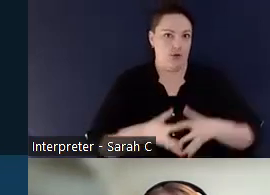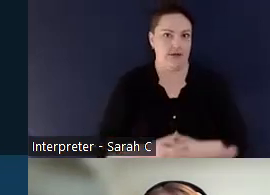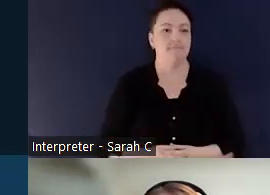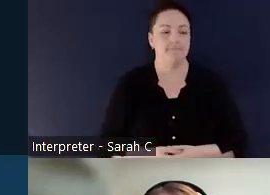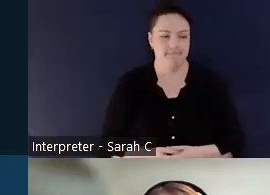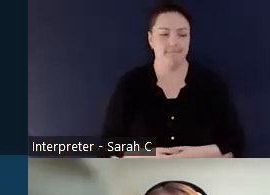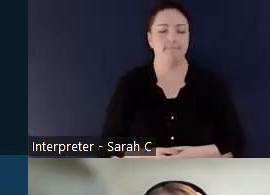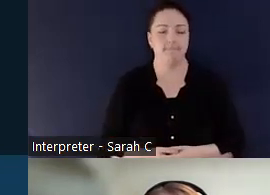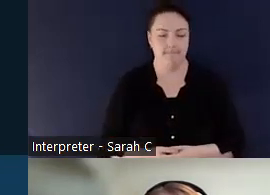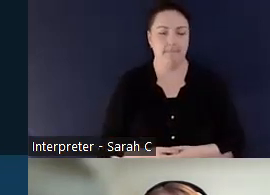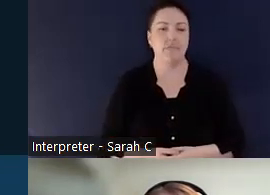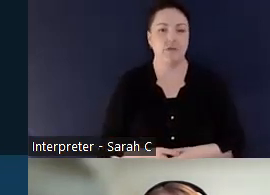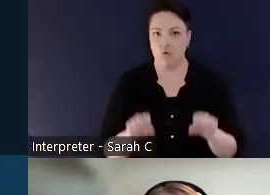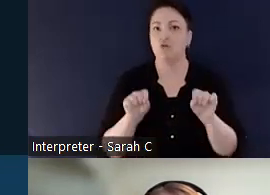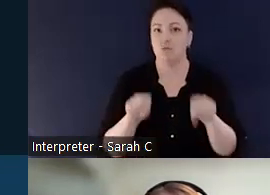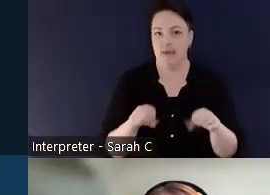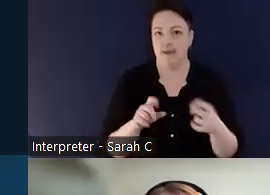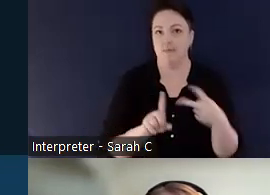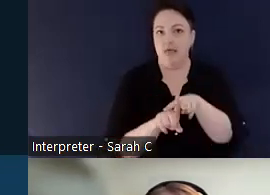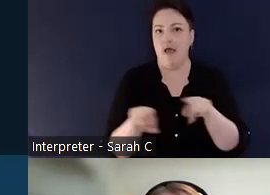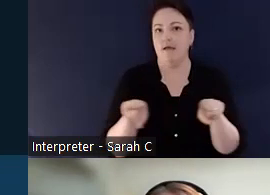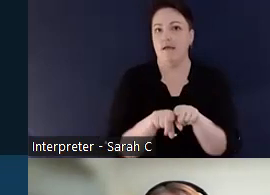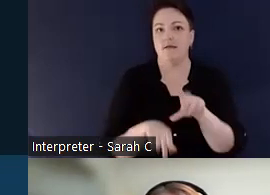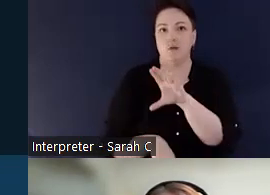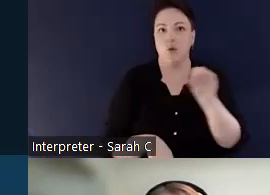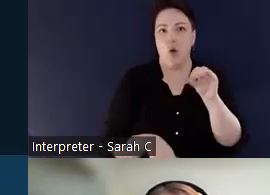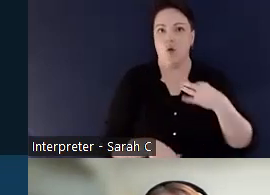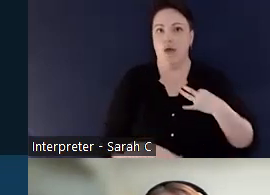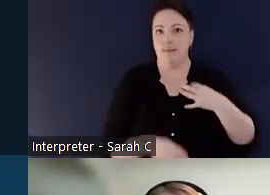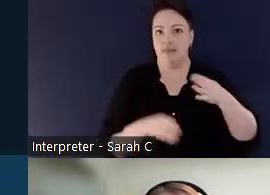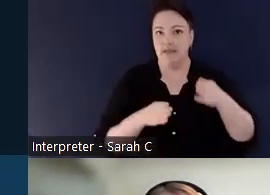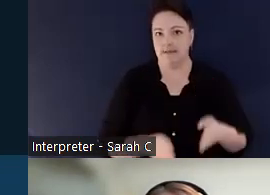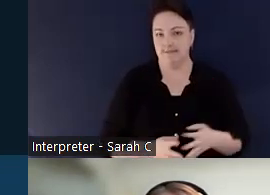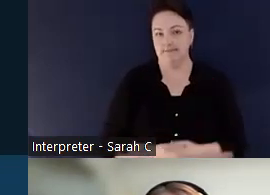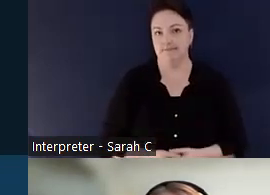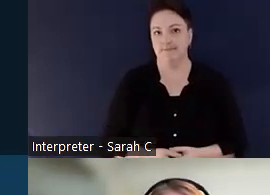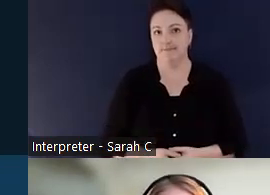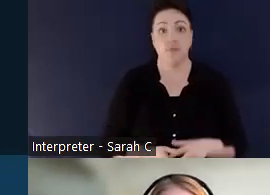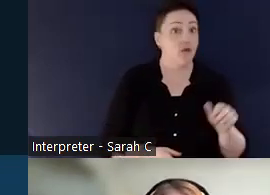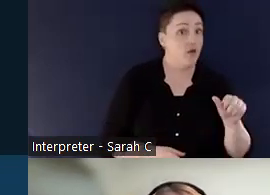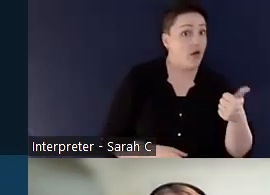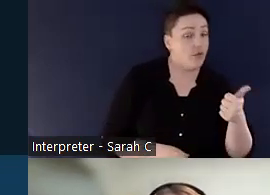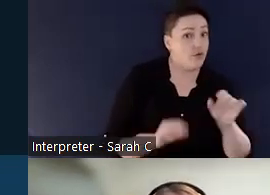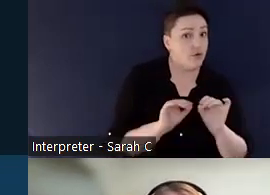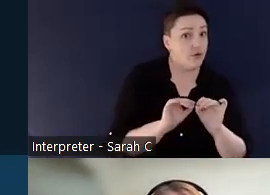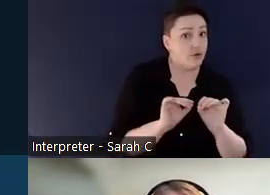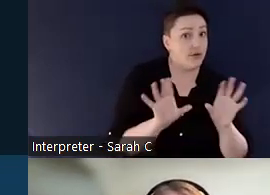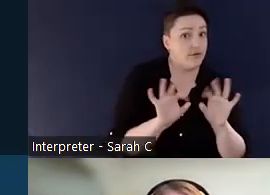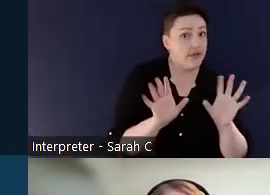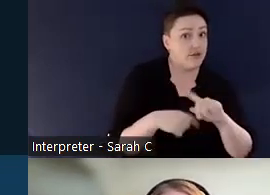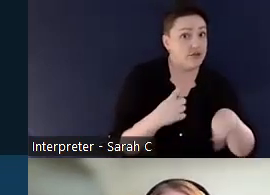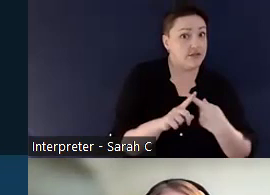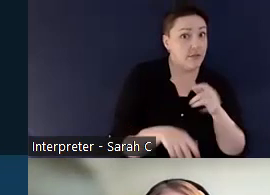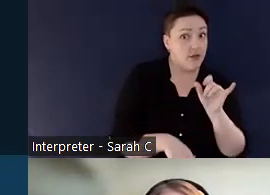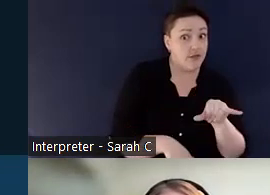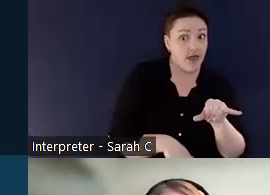So you can apply as a co-applicant. Are there any further clarifications on that, Hannah or